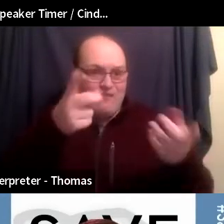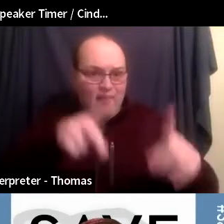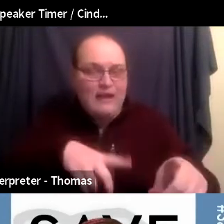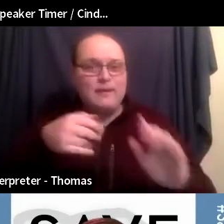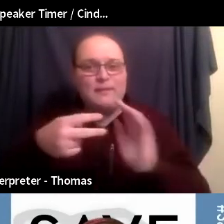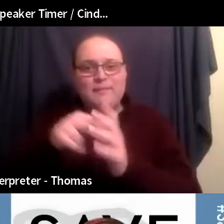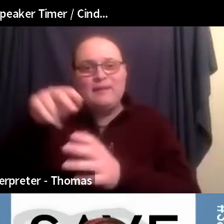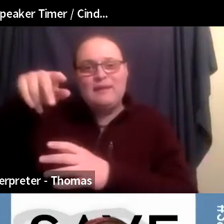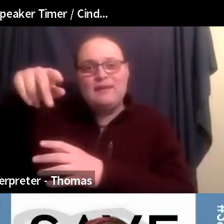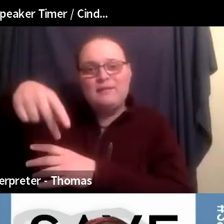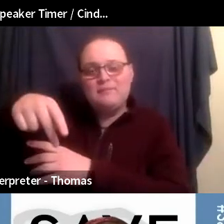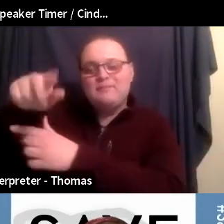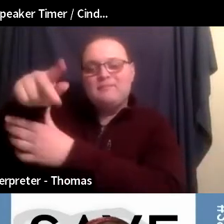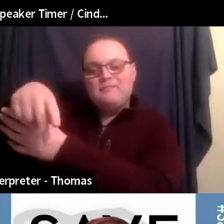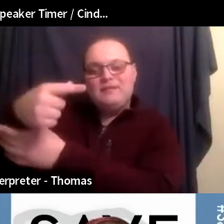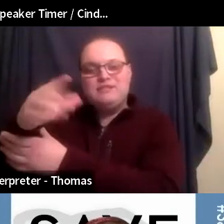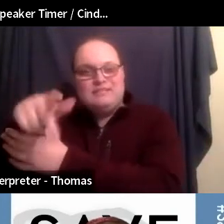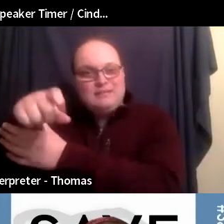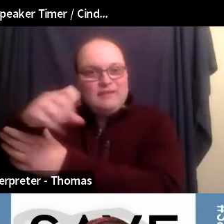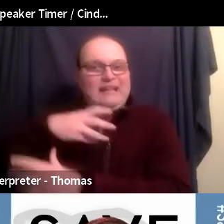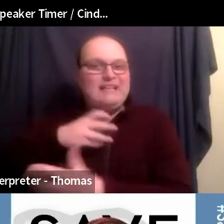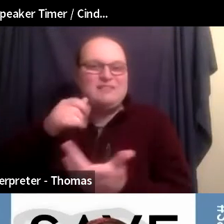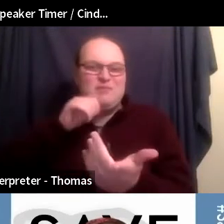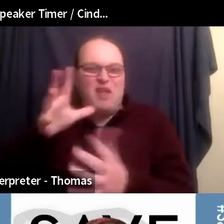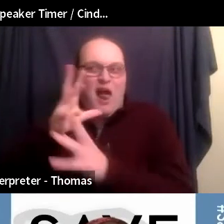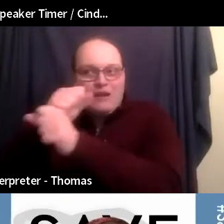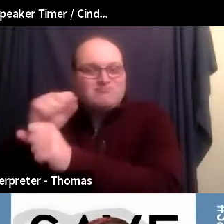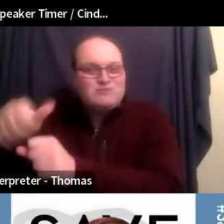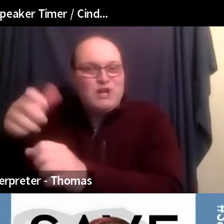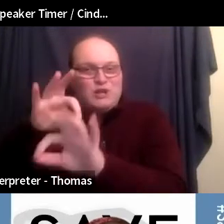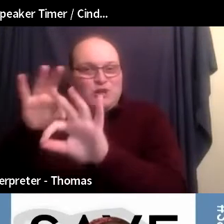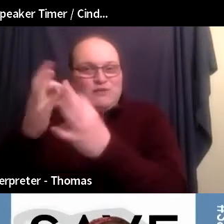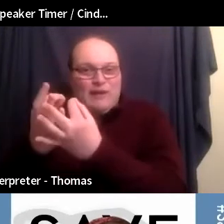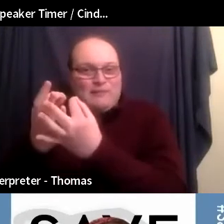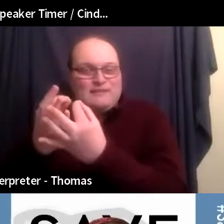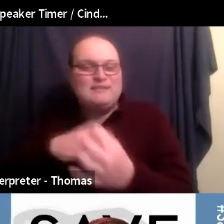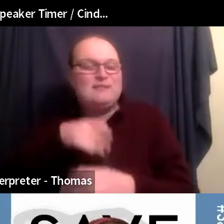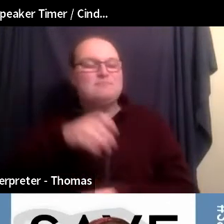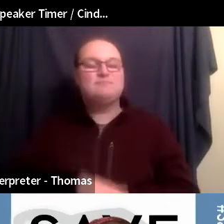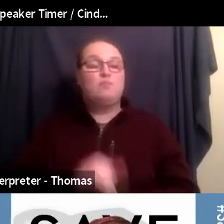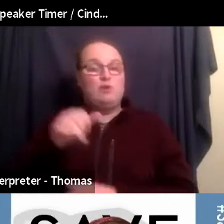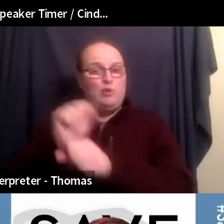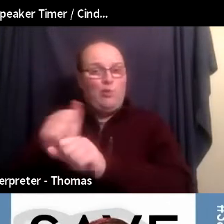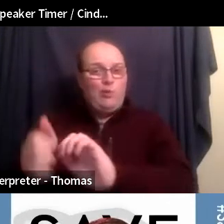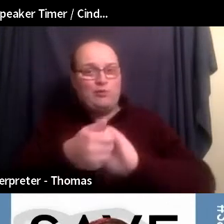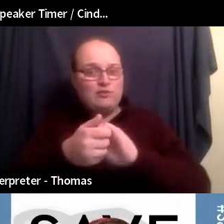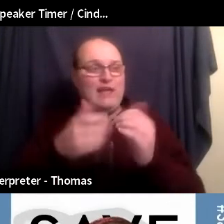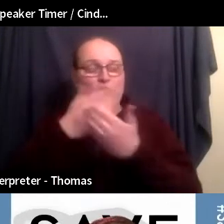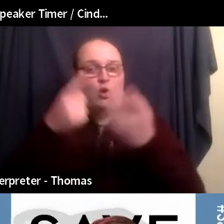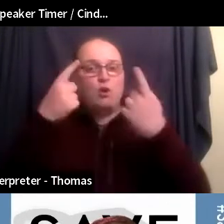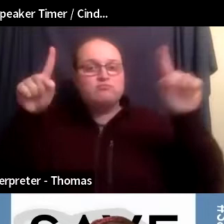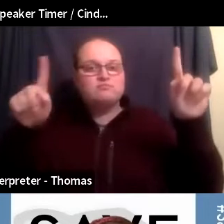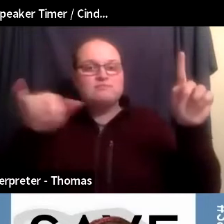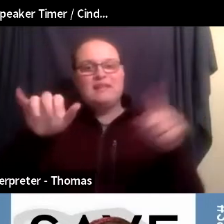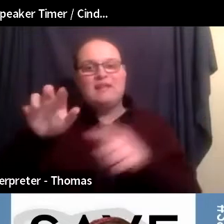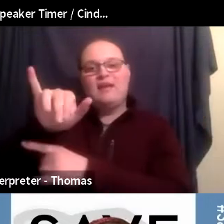schools, PGCPS should be working towards improving student achievement so our public elementary schools can achieve outcomes like Yorktown and Tulip